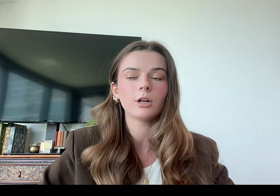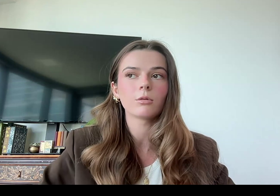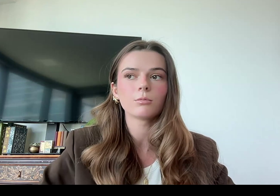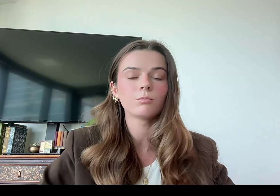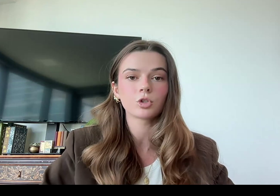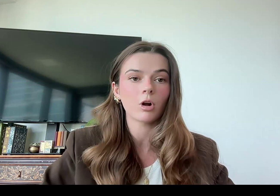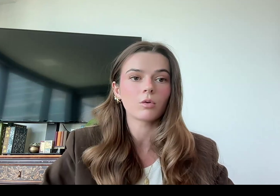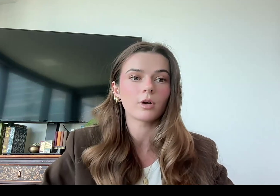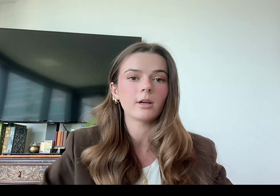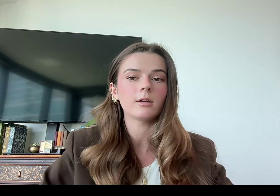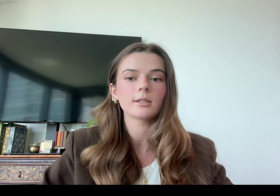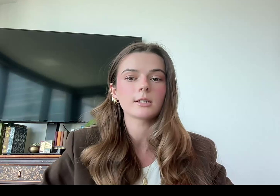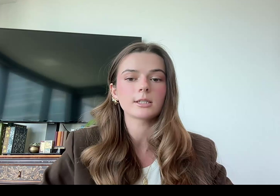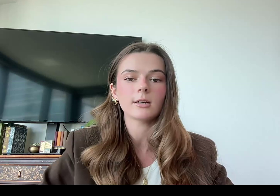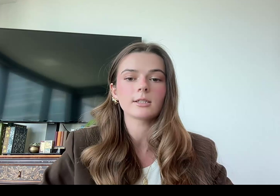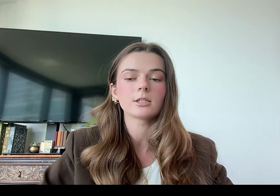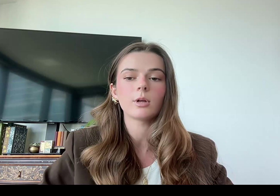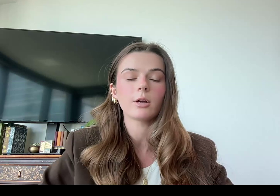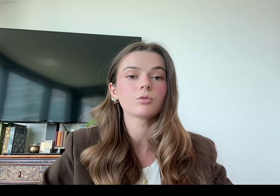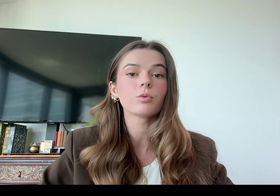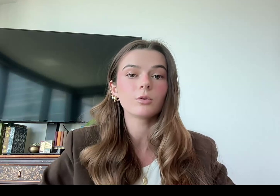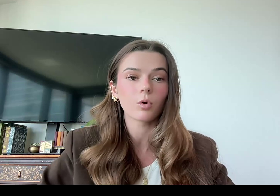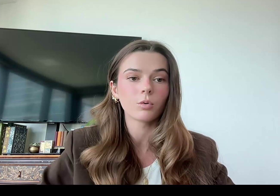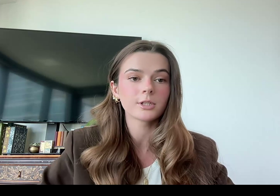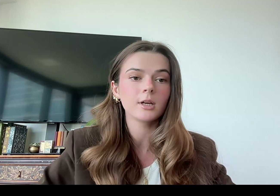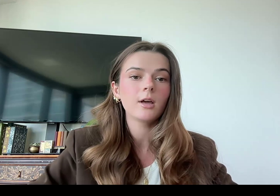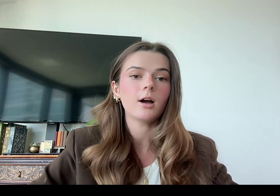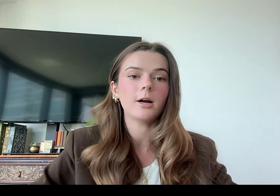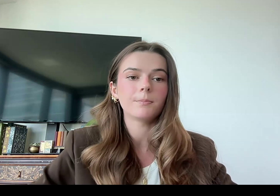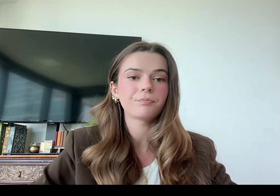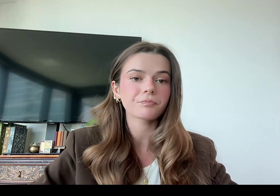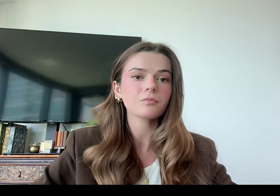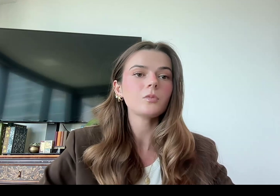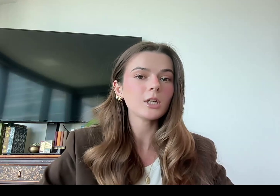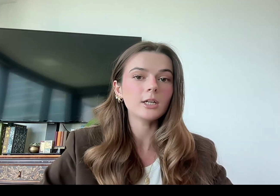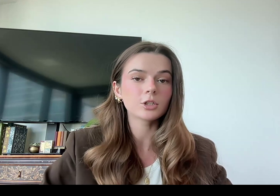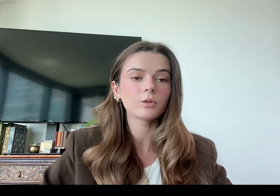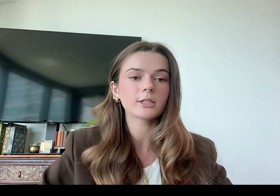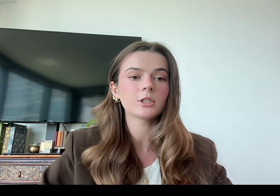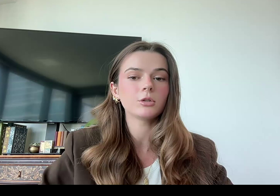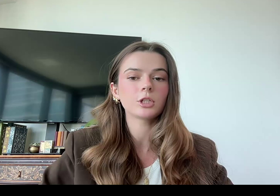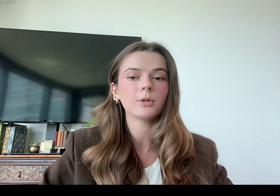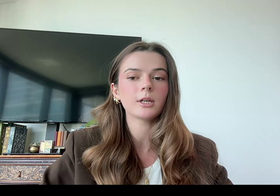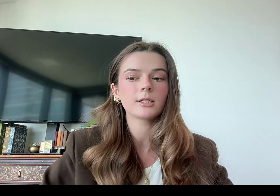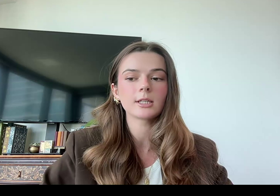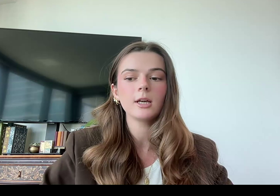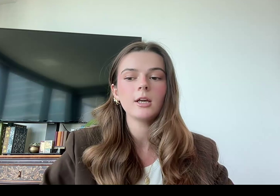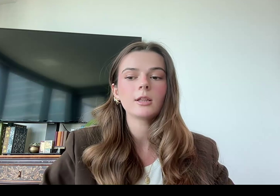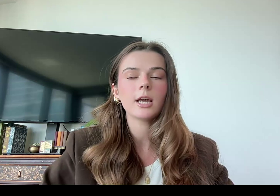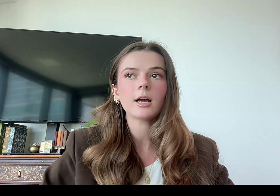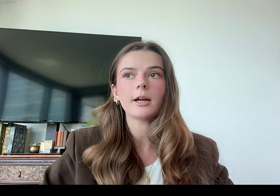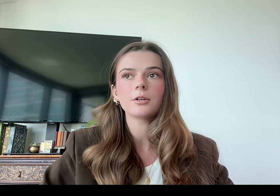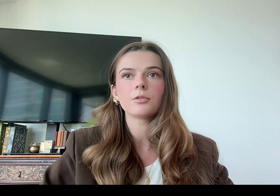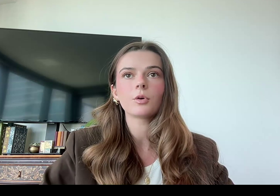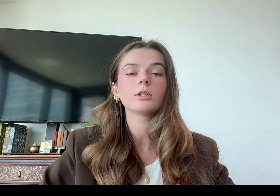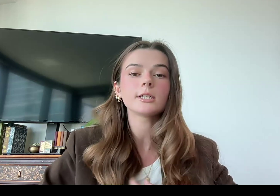for, struggle and not success. And so then I was re-enrolled into an institution because